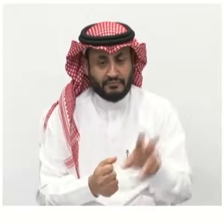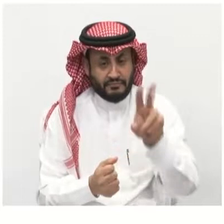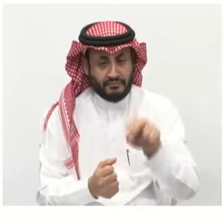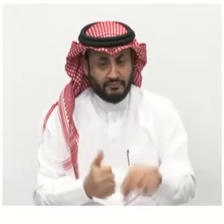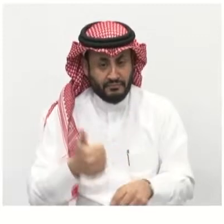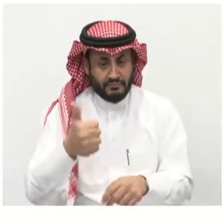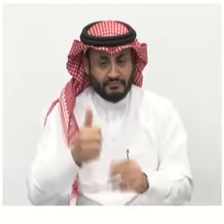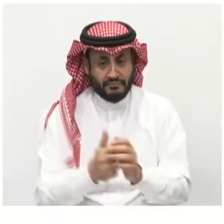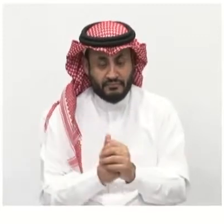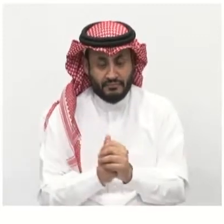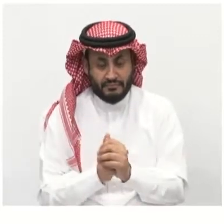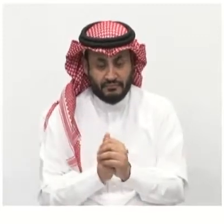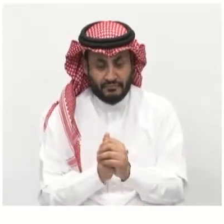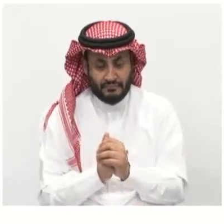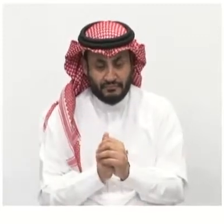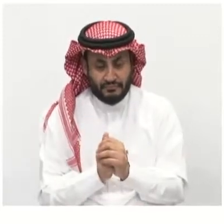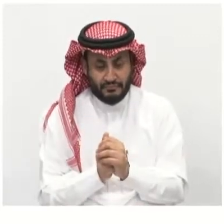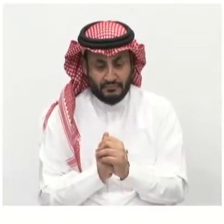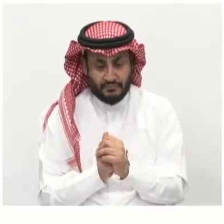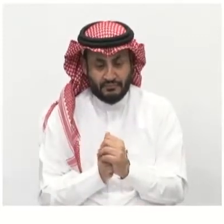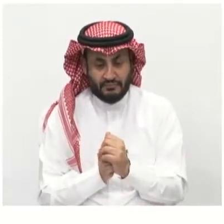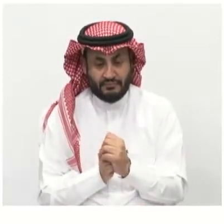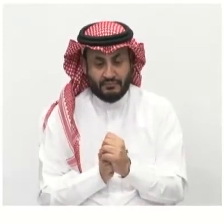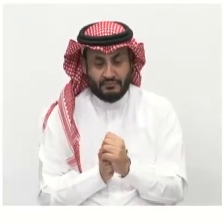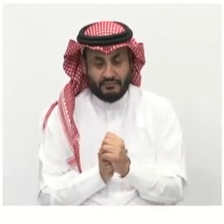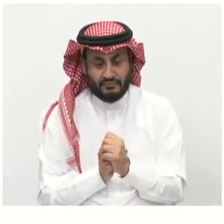5, 6, 7, 8, 9, 10. So here we have another 10.